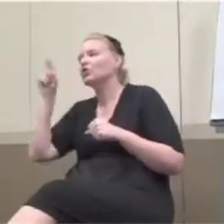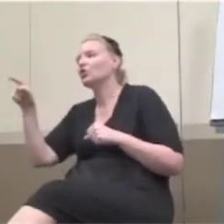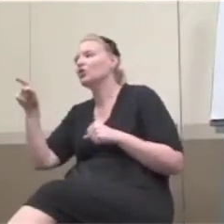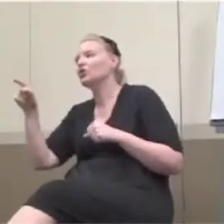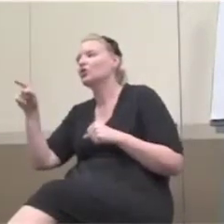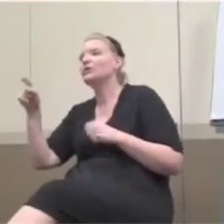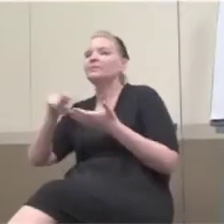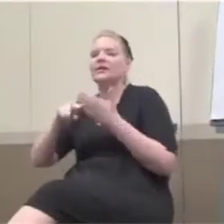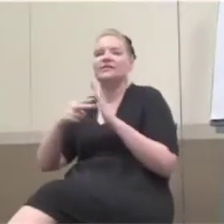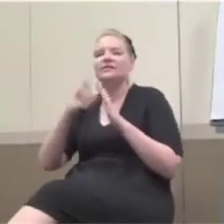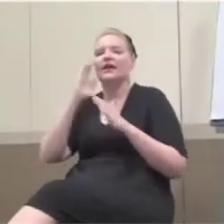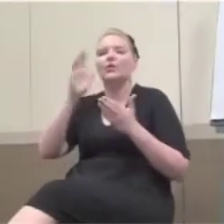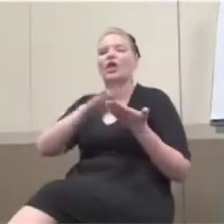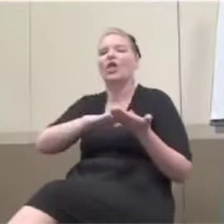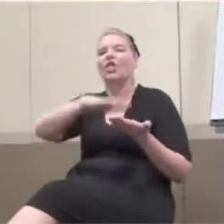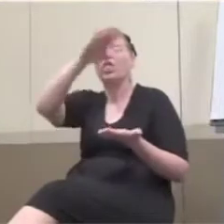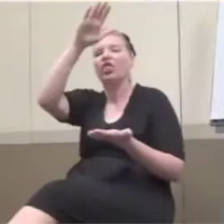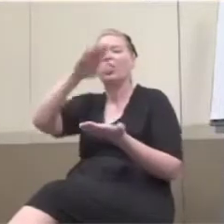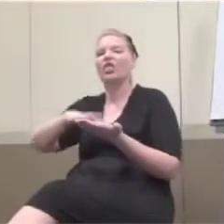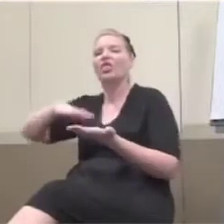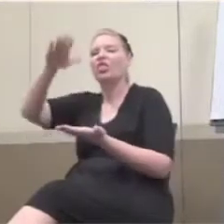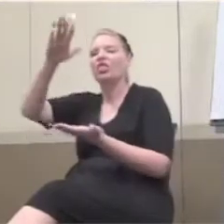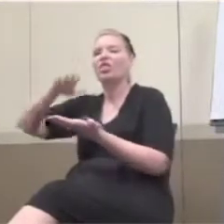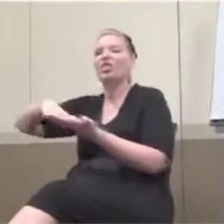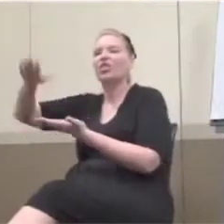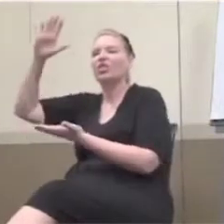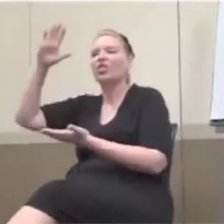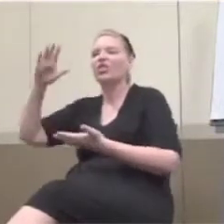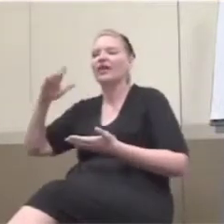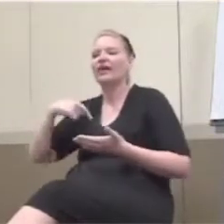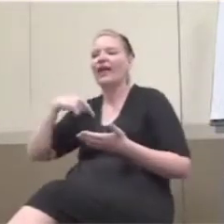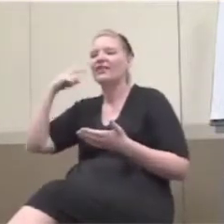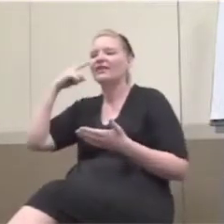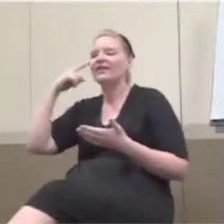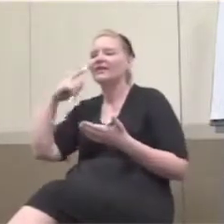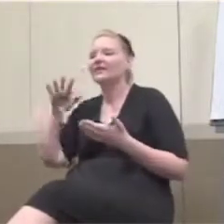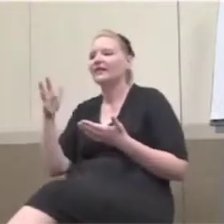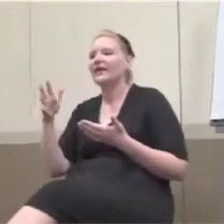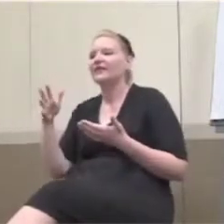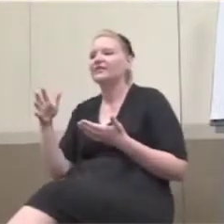to pile up and pile up. Okay. I think it just kind of went